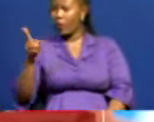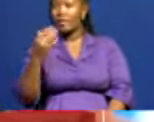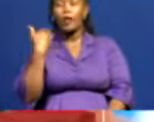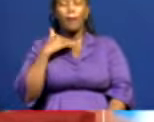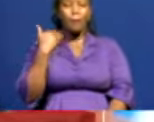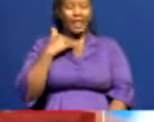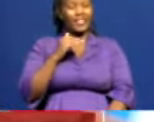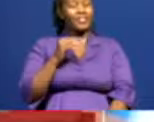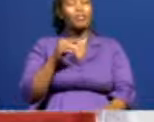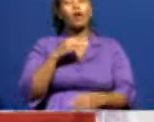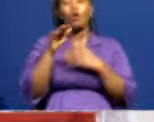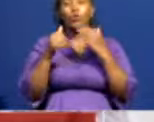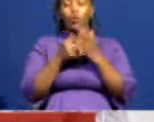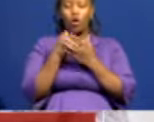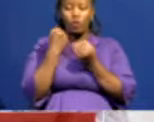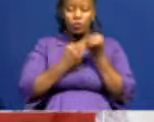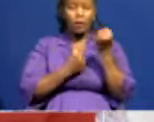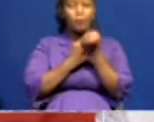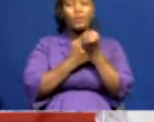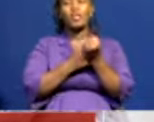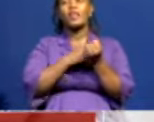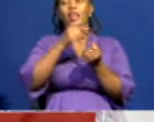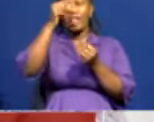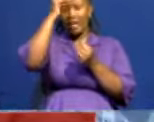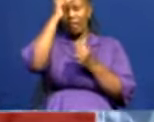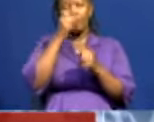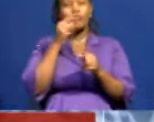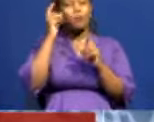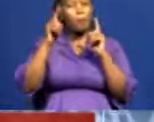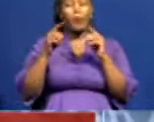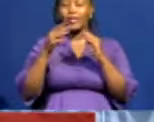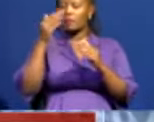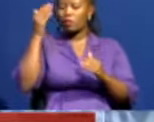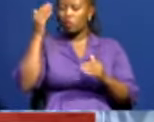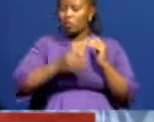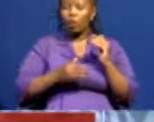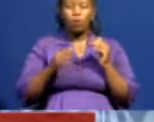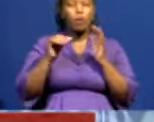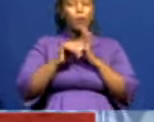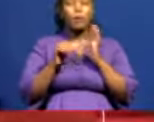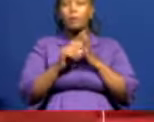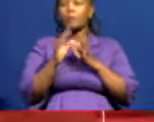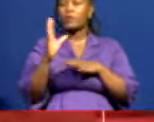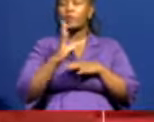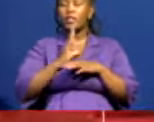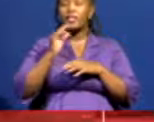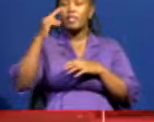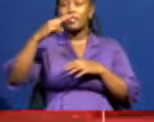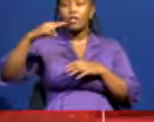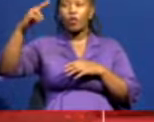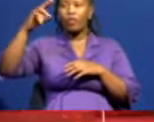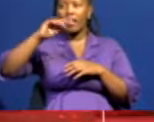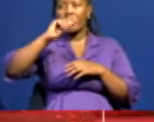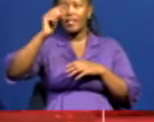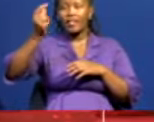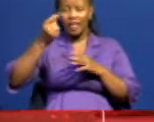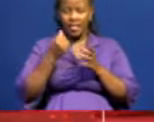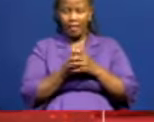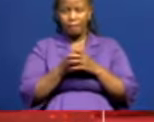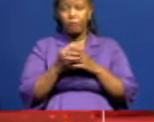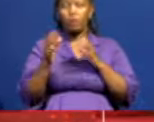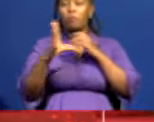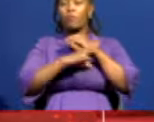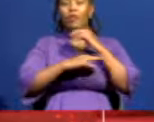would-be sponsors that the government was keen to putting an end to the insecurity in northern Kenya. Hii mambo ya wizi wa